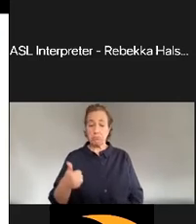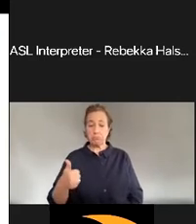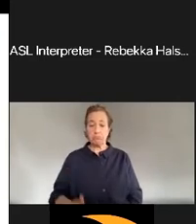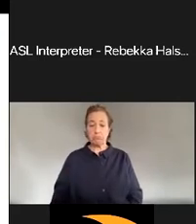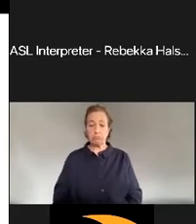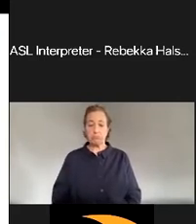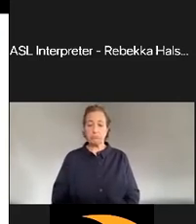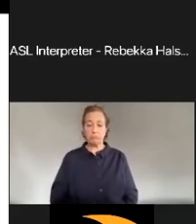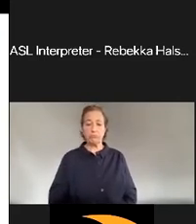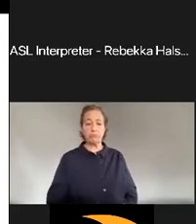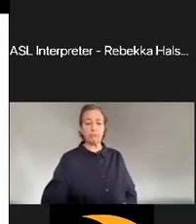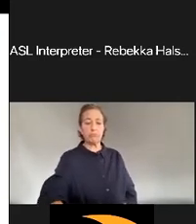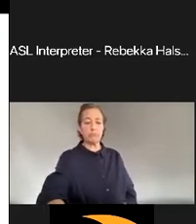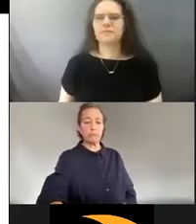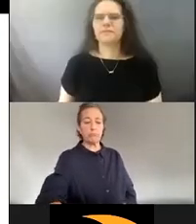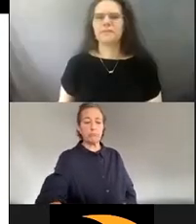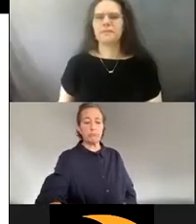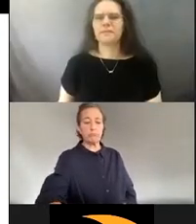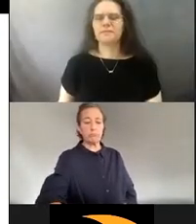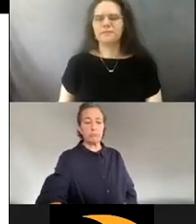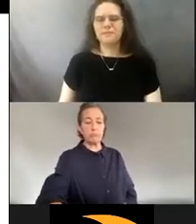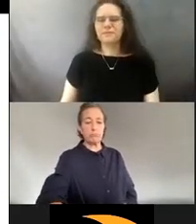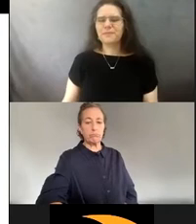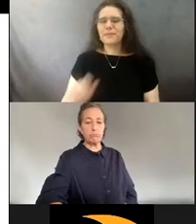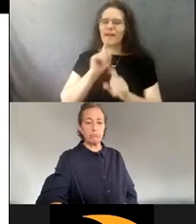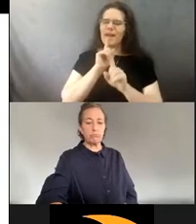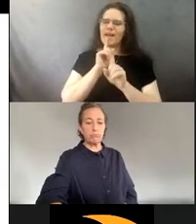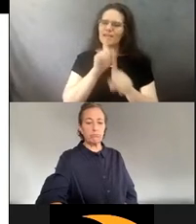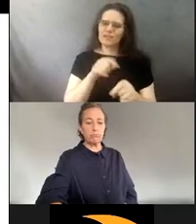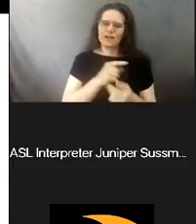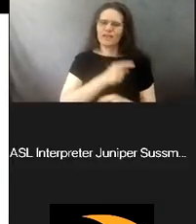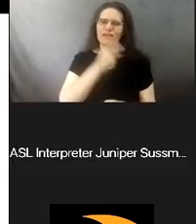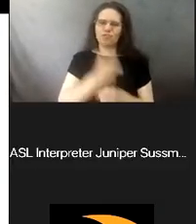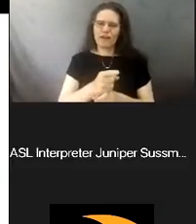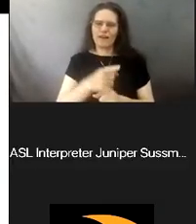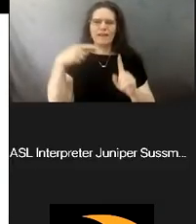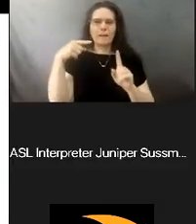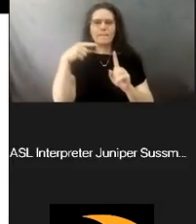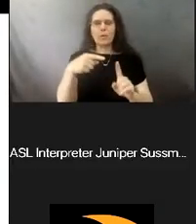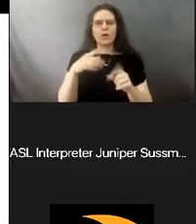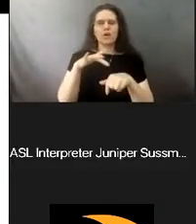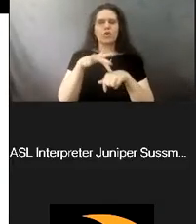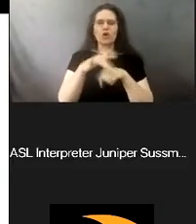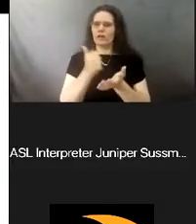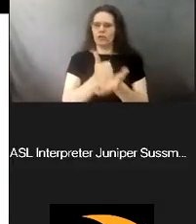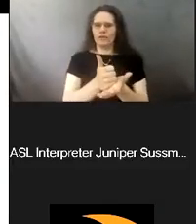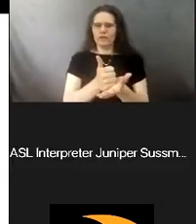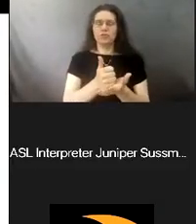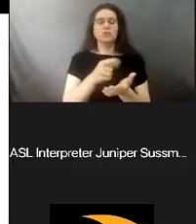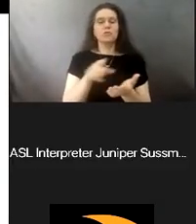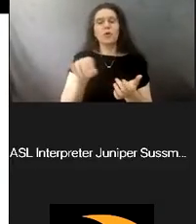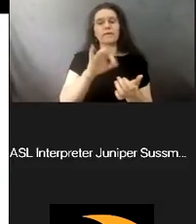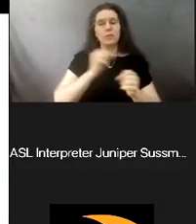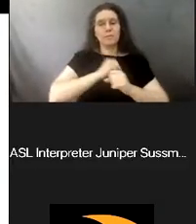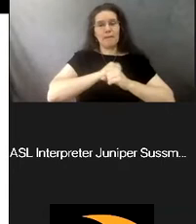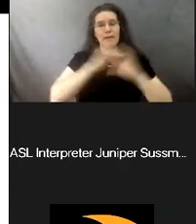That's exactly right. I think that this really talks about just kind of early intervention. And so let's imagine that he were in middle school, for